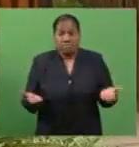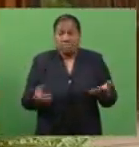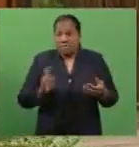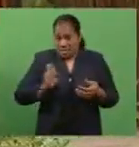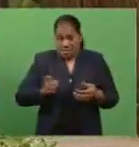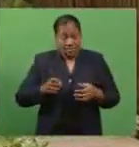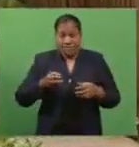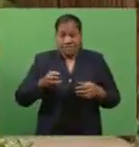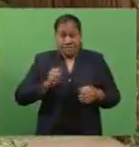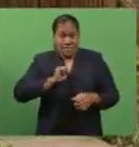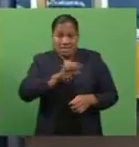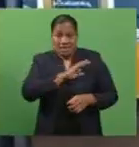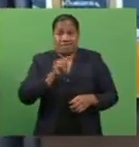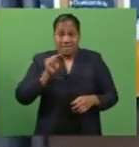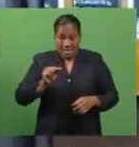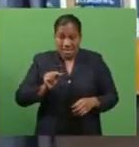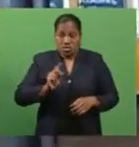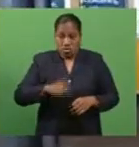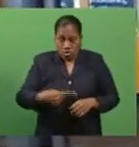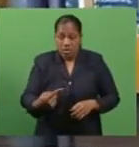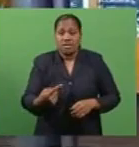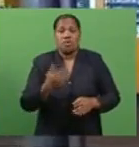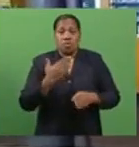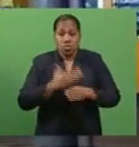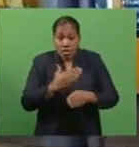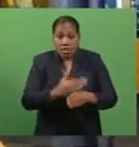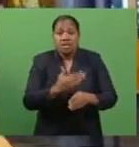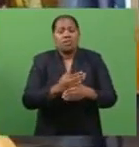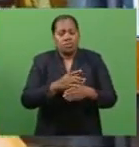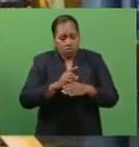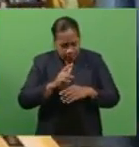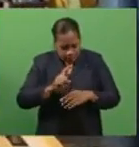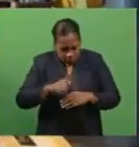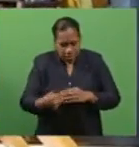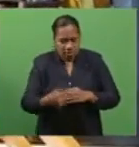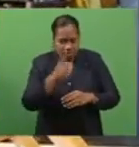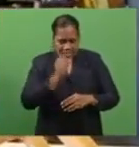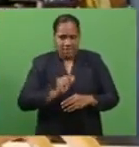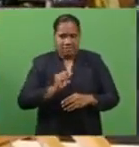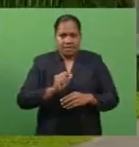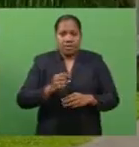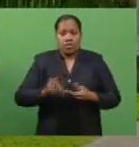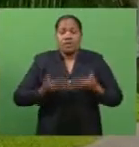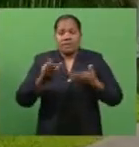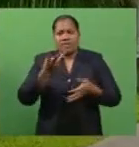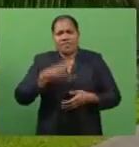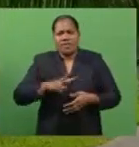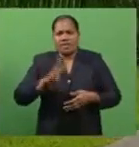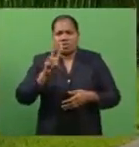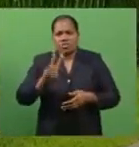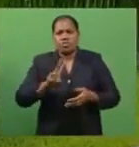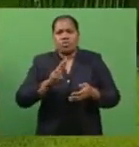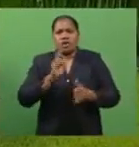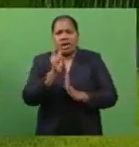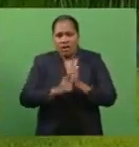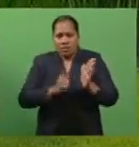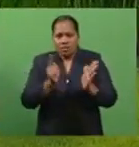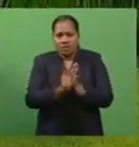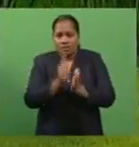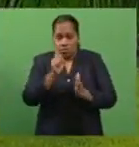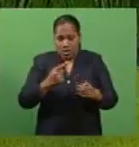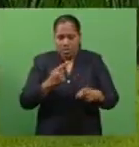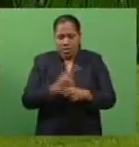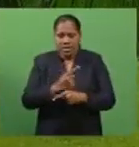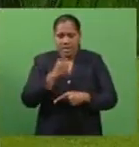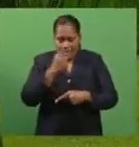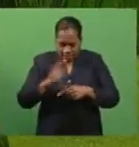on working and helping us, we'll give them 32 hours a week, whether we can pay them or not. If we cannot pay them, we'll bank their hours. And for the staff